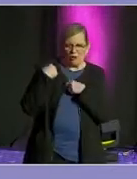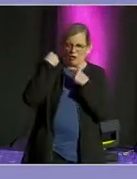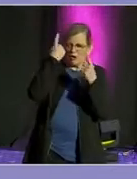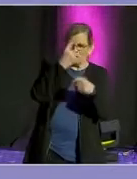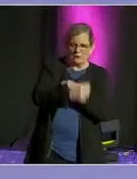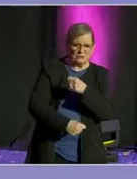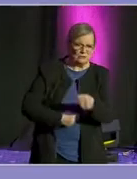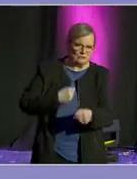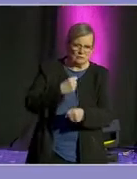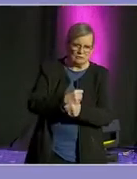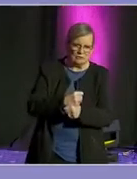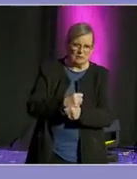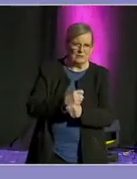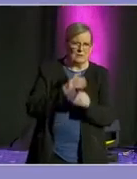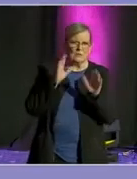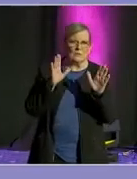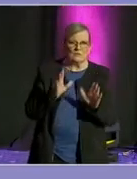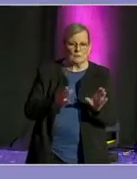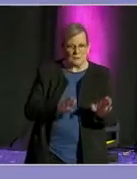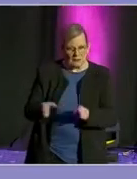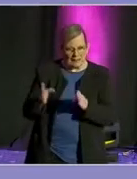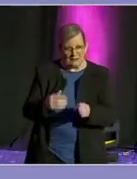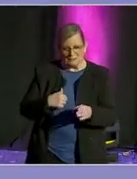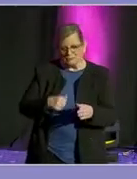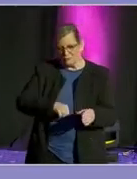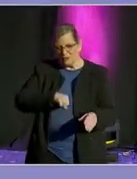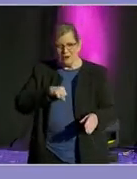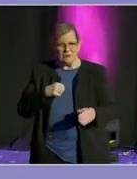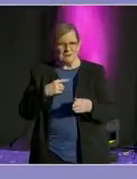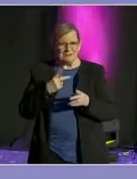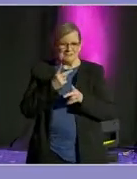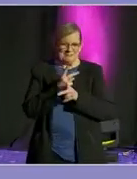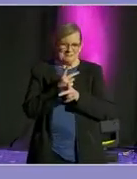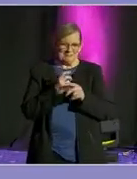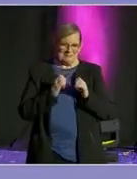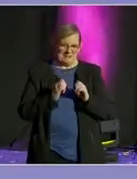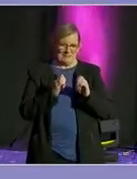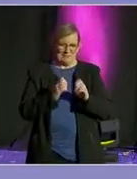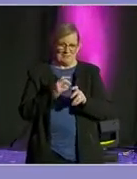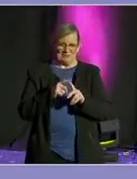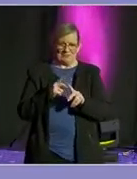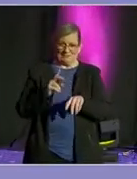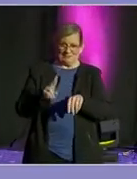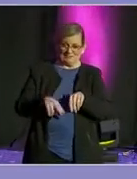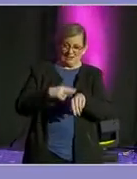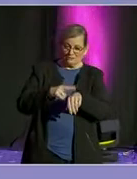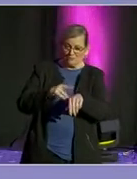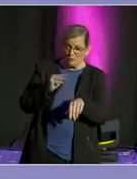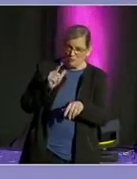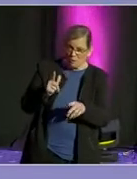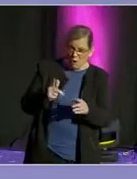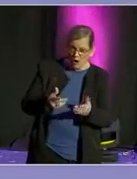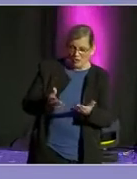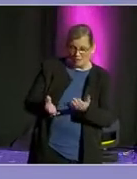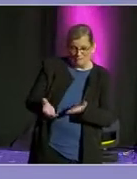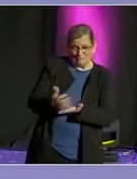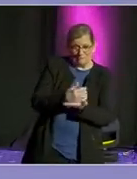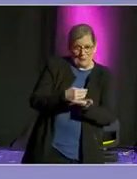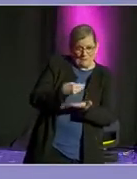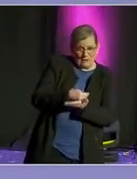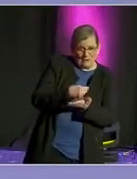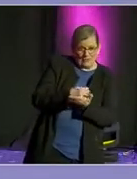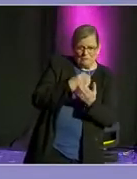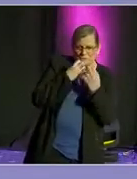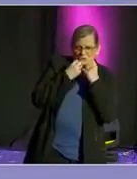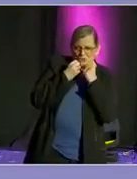festival. We are proud to continue the efforts along with the Trust for the National Mall to raise funds to preserve and protect the iconic